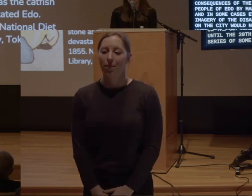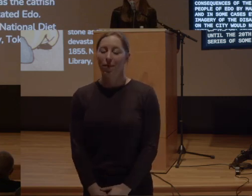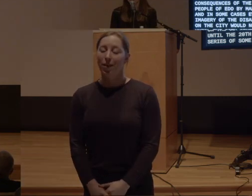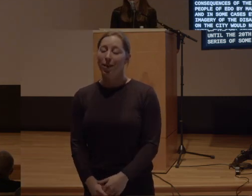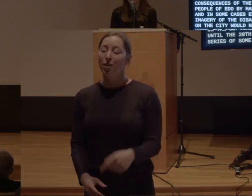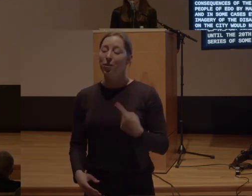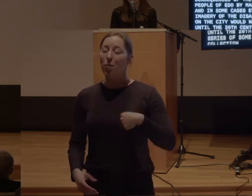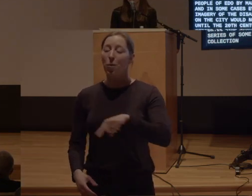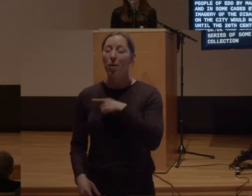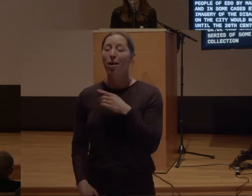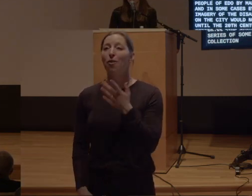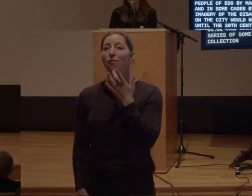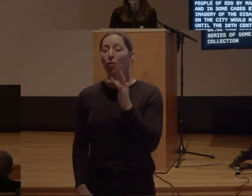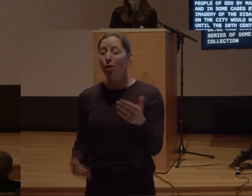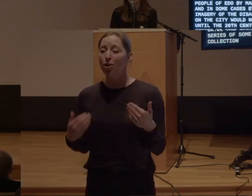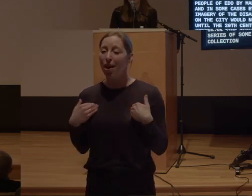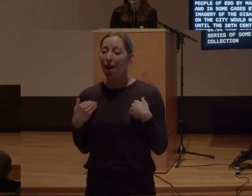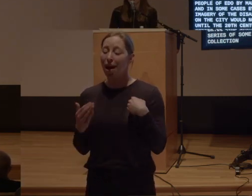collection.